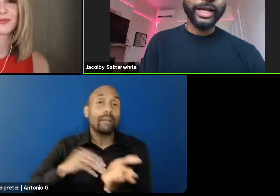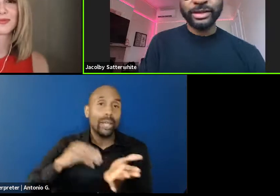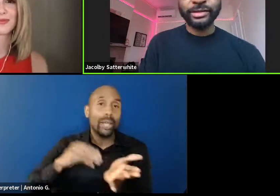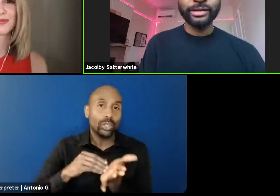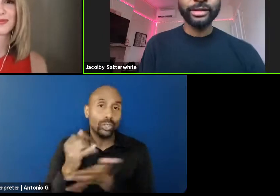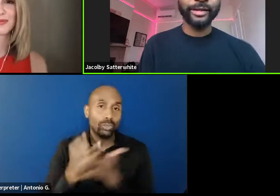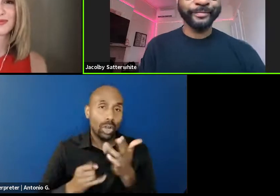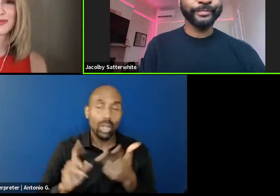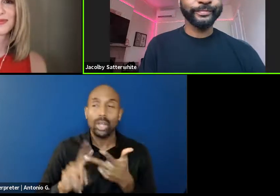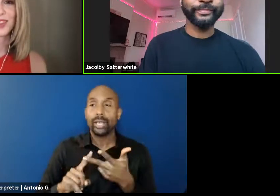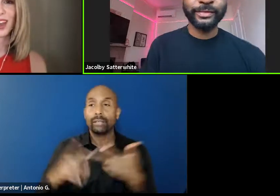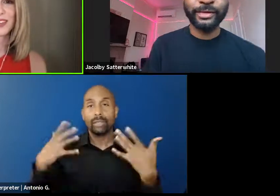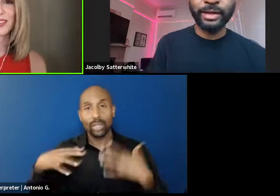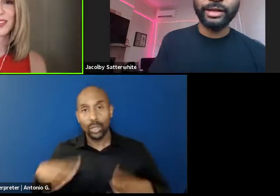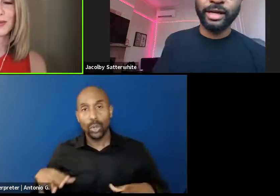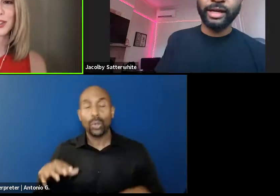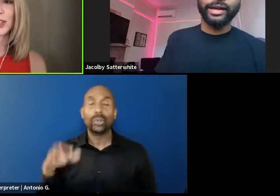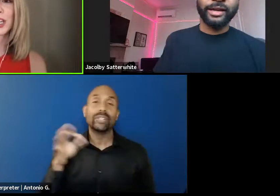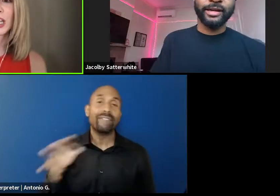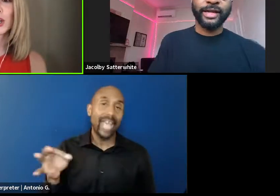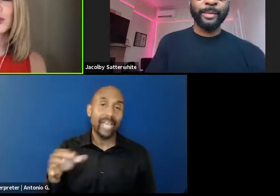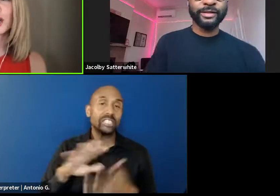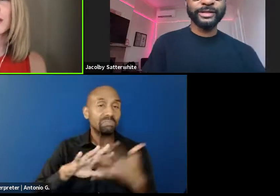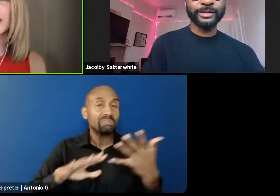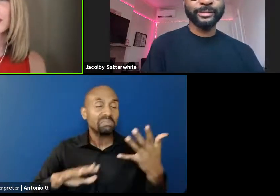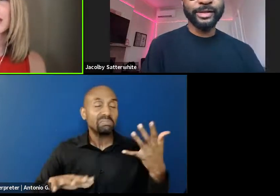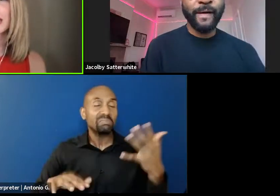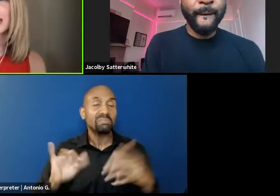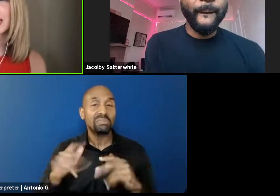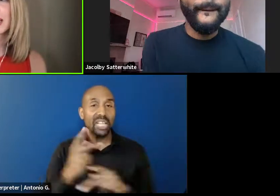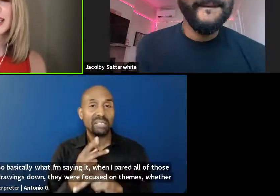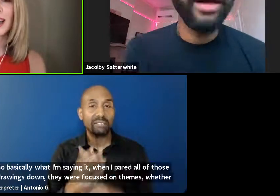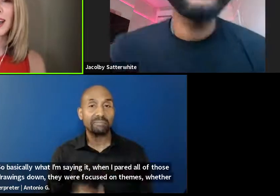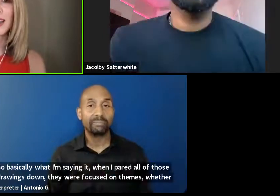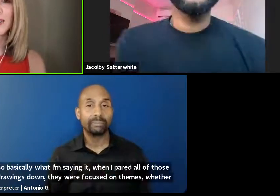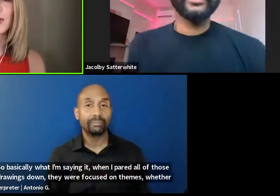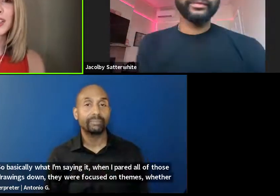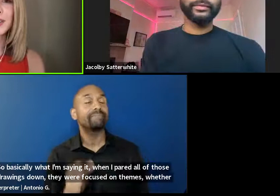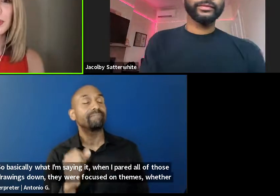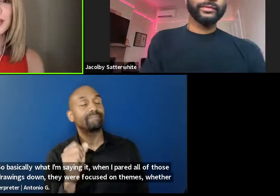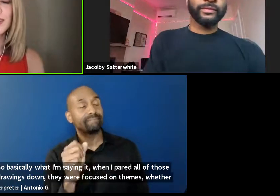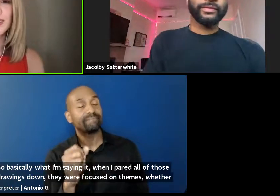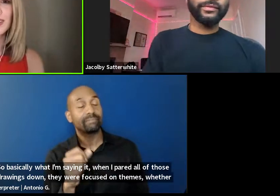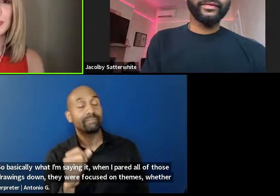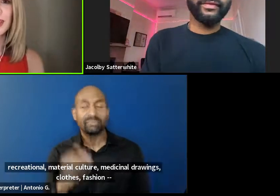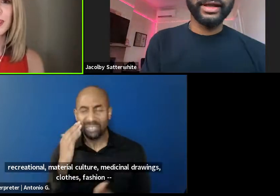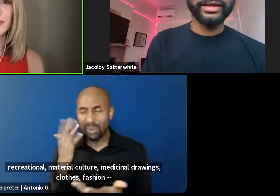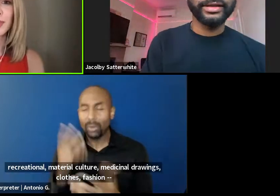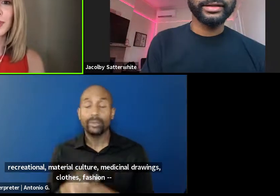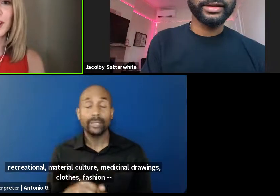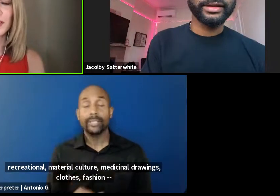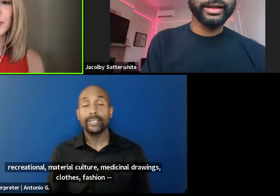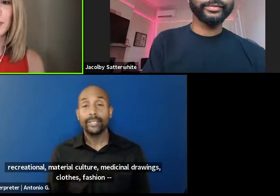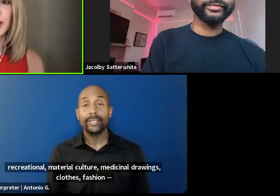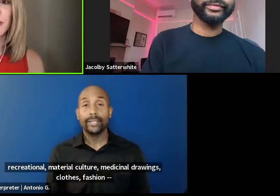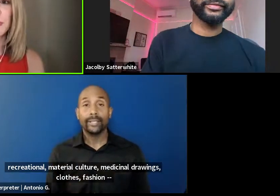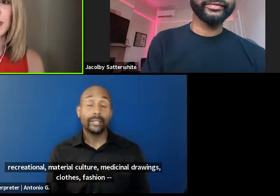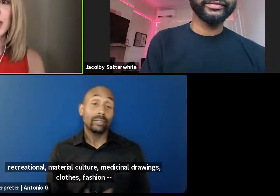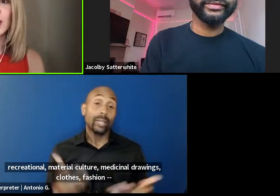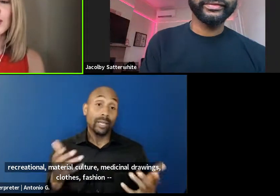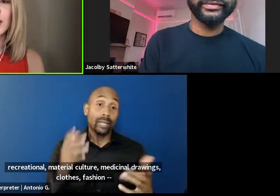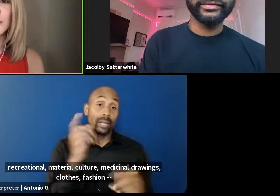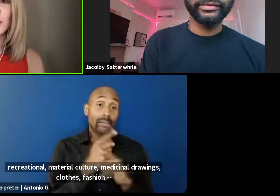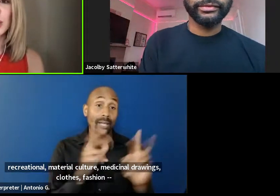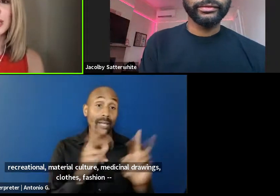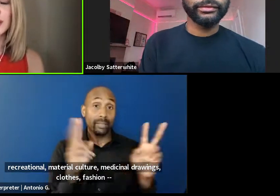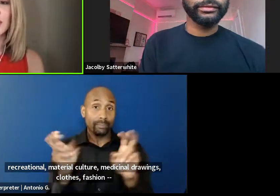clothes, fashion, you know. Yeah, absolutely. Could you capitalism. Talk about, yeah, well, that's a big theme throughout, yeah. But